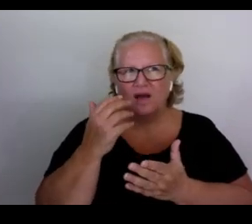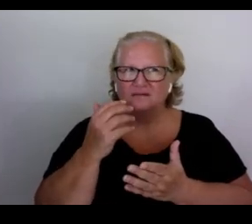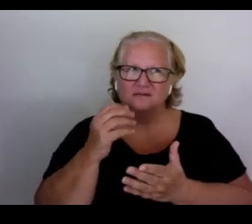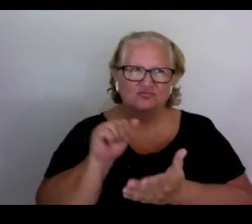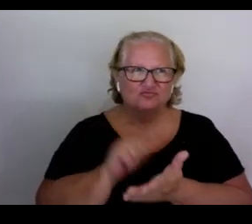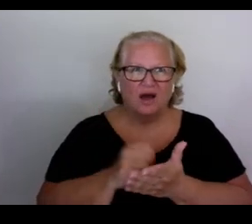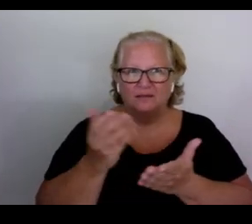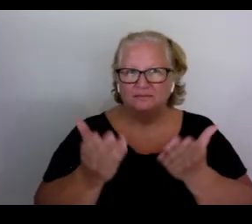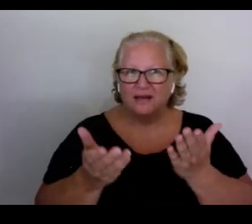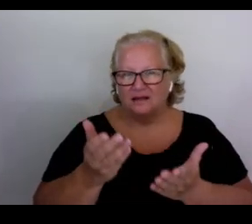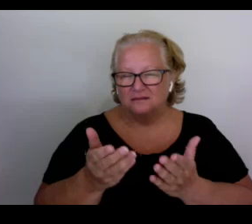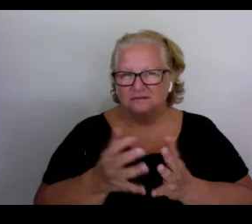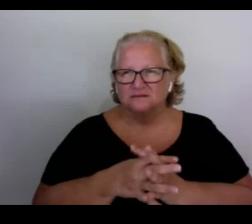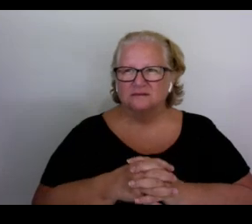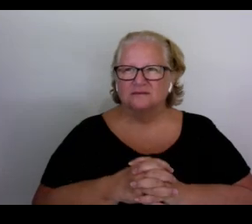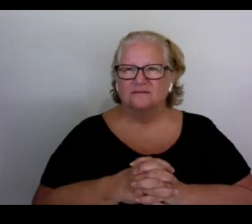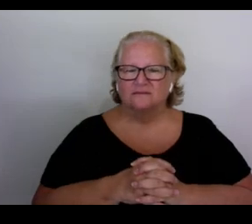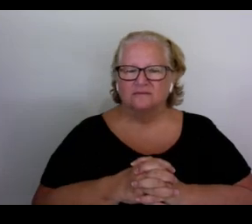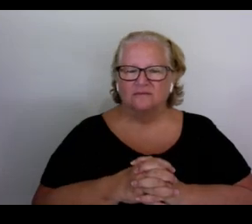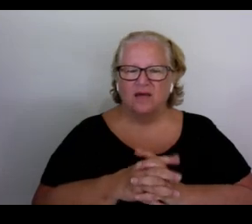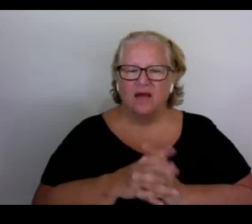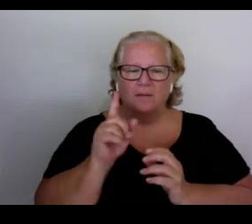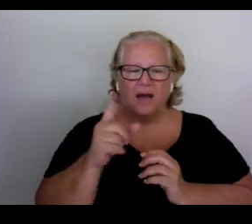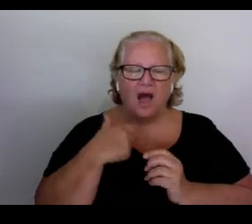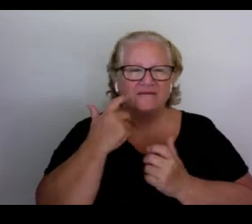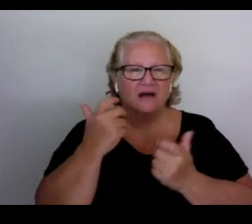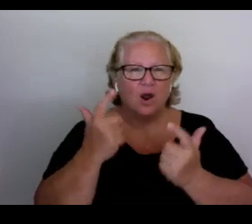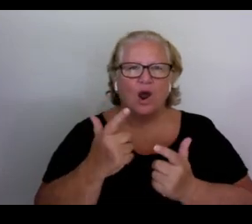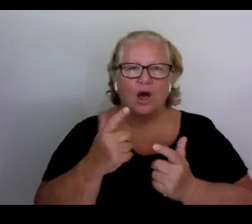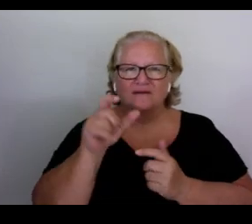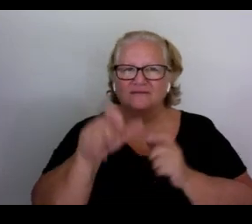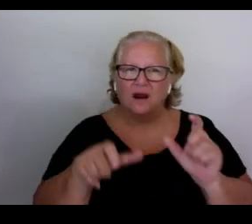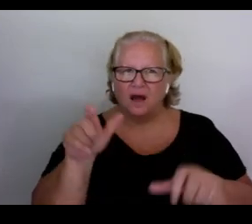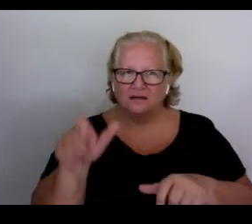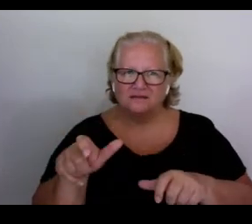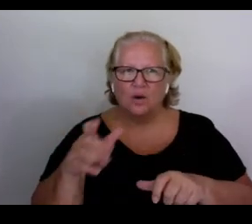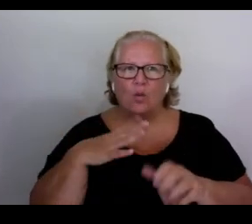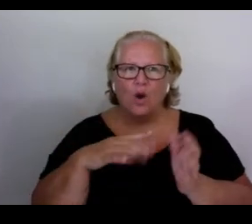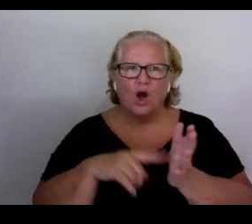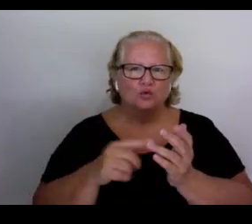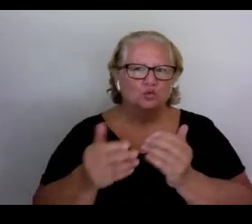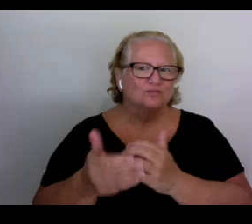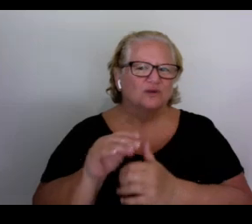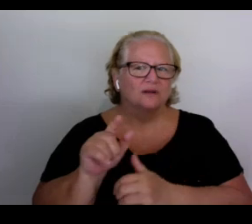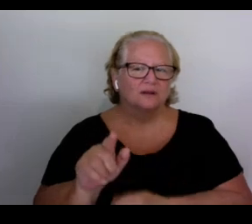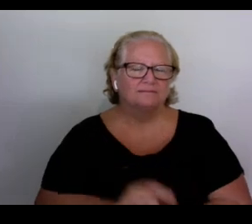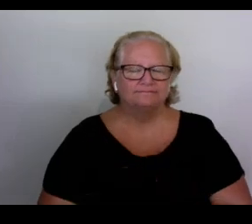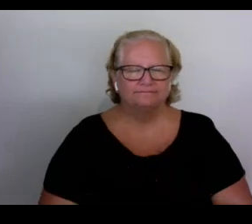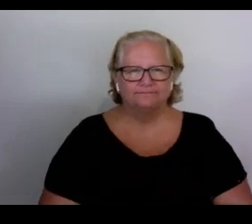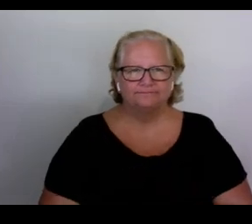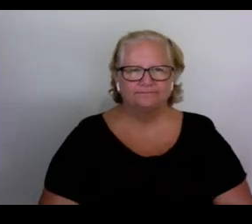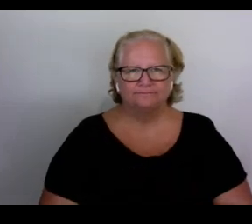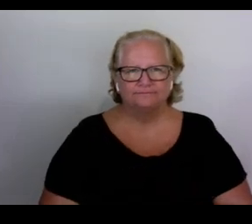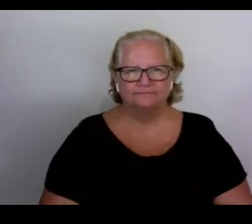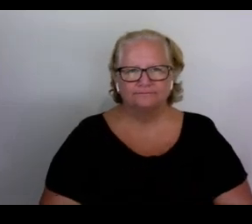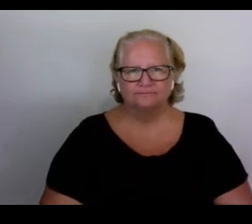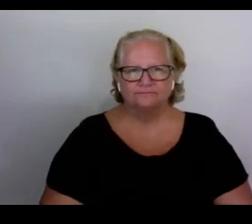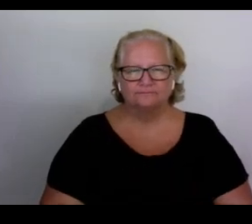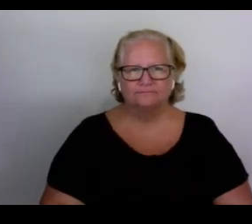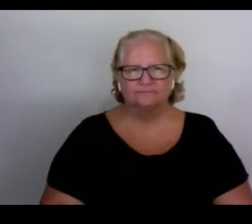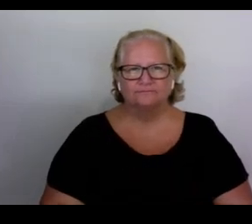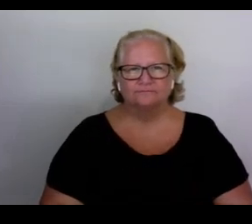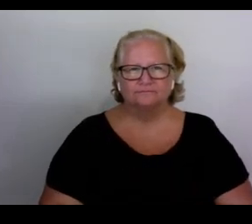sense or true relevance, but I find a lot of clients want to protect that at all else. And there's a lot of nuance to that space,